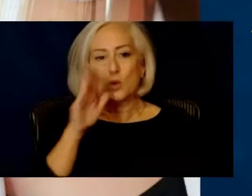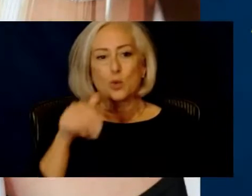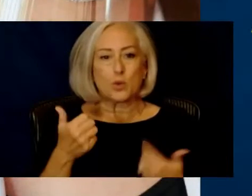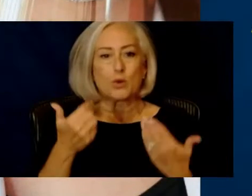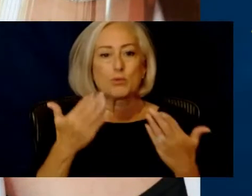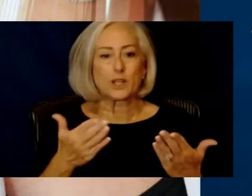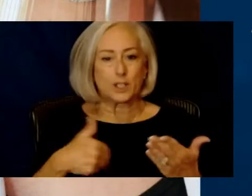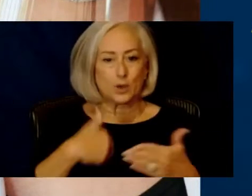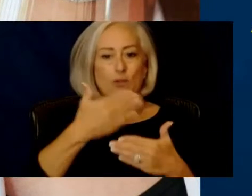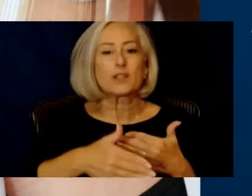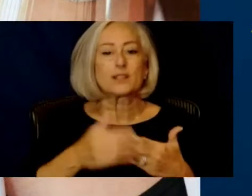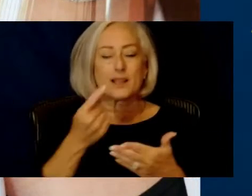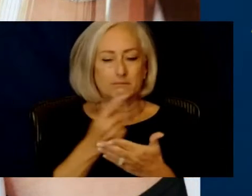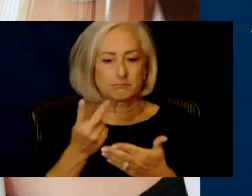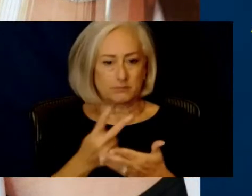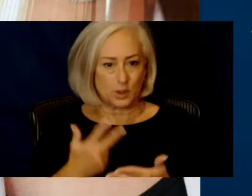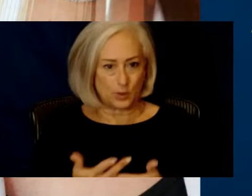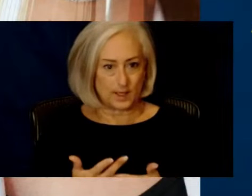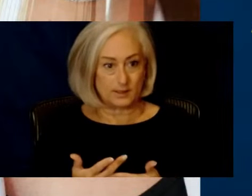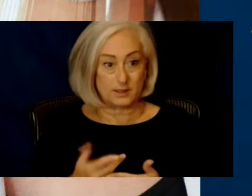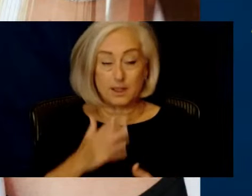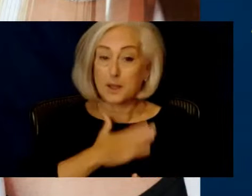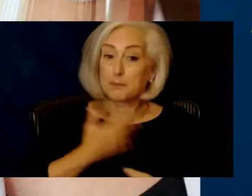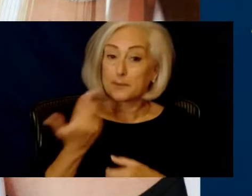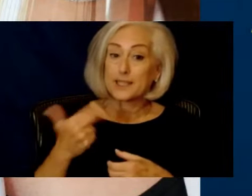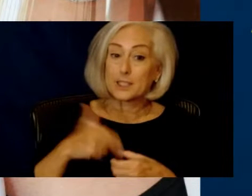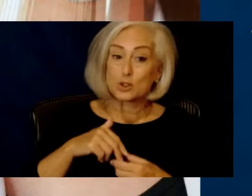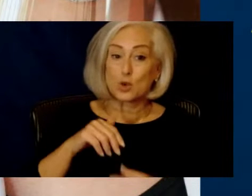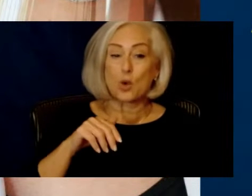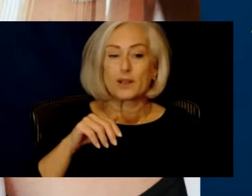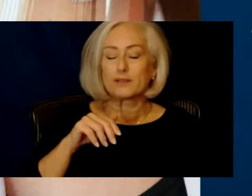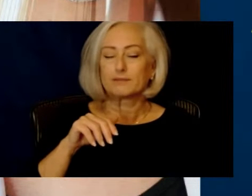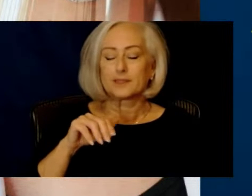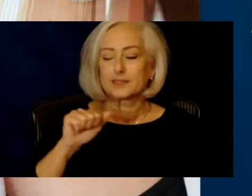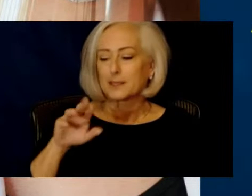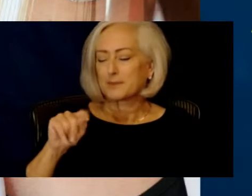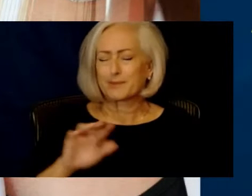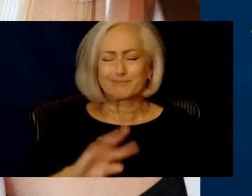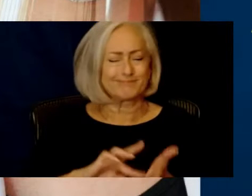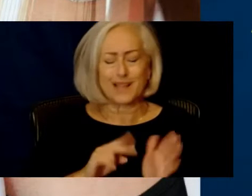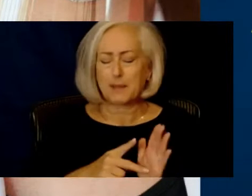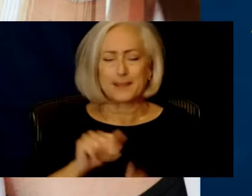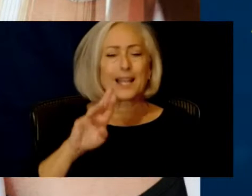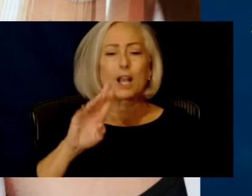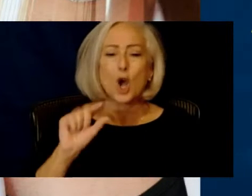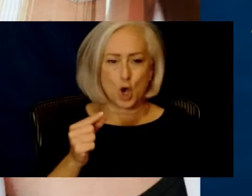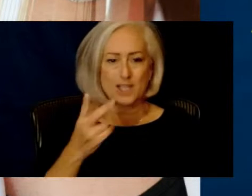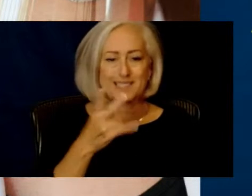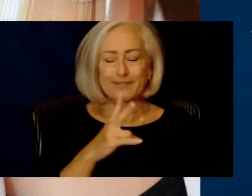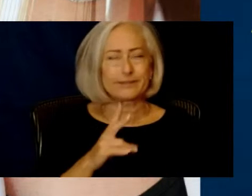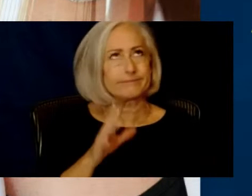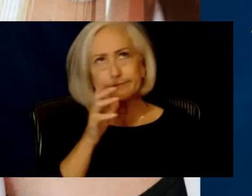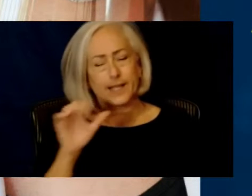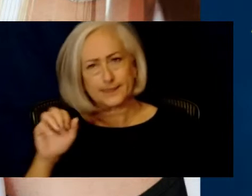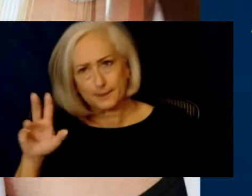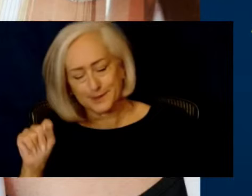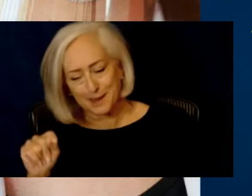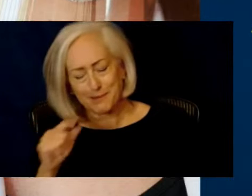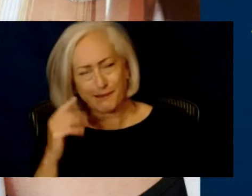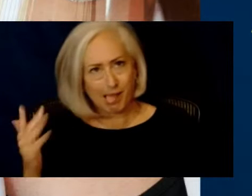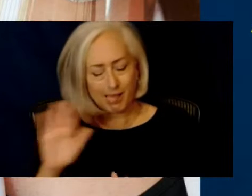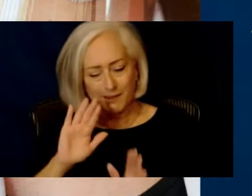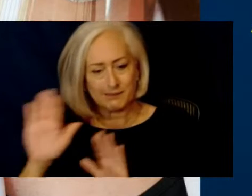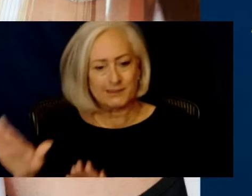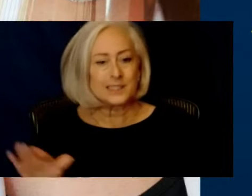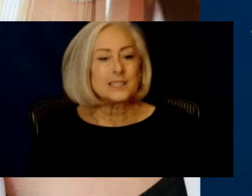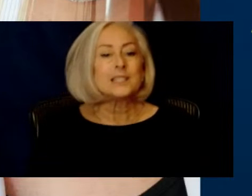weeks. Join us on August the 17th, not waiting until September, as we talk about how school districts here in the